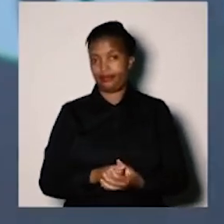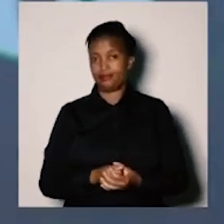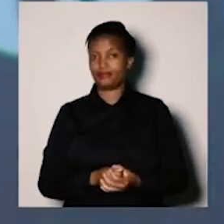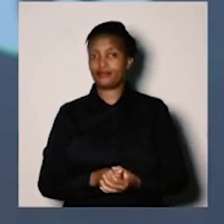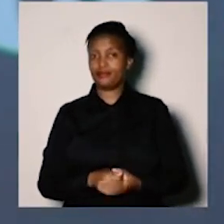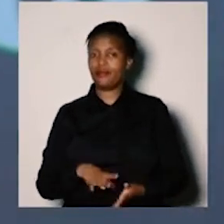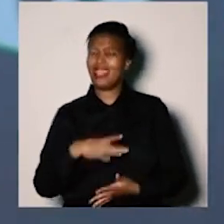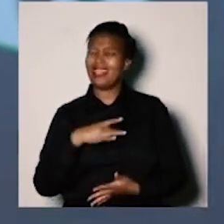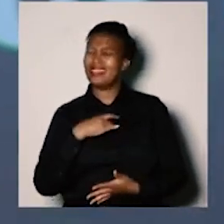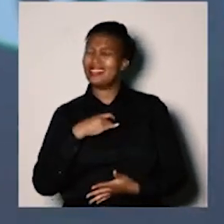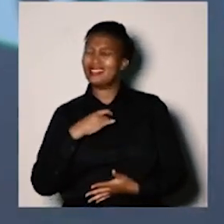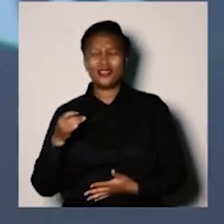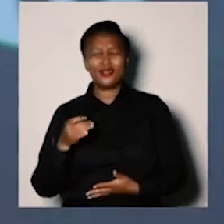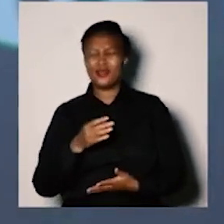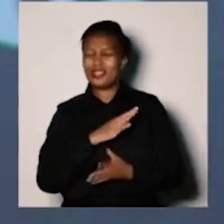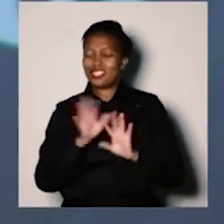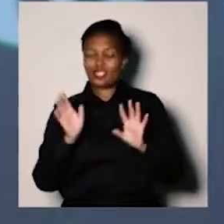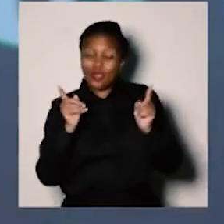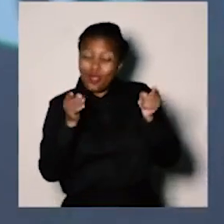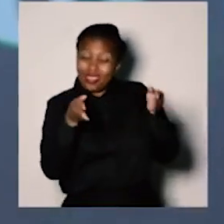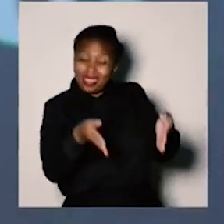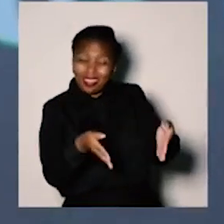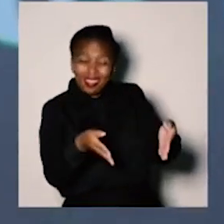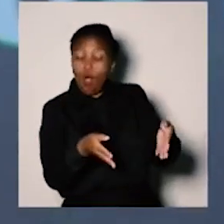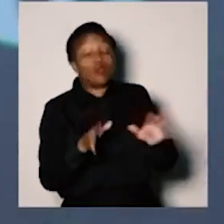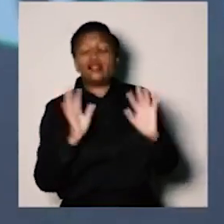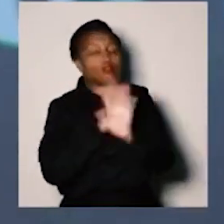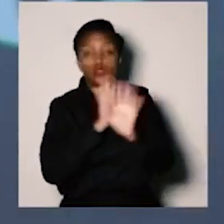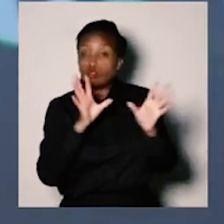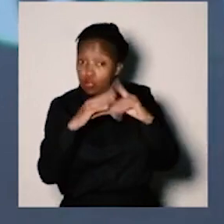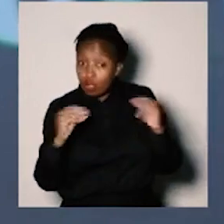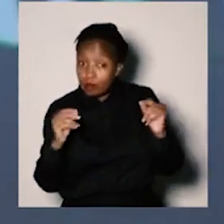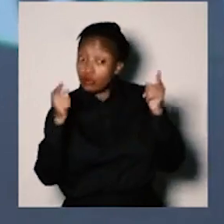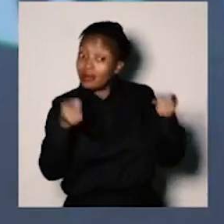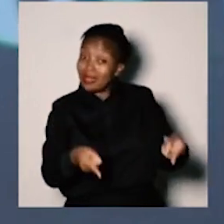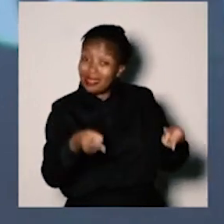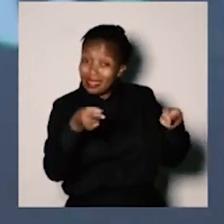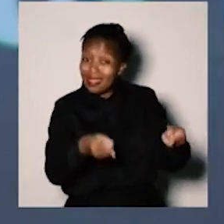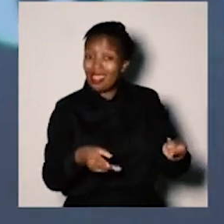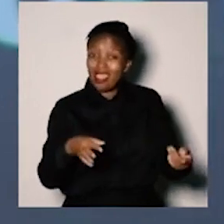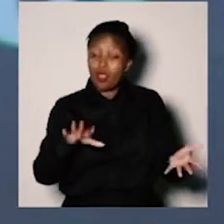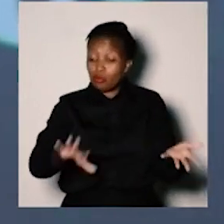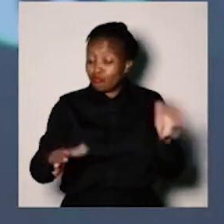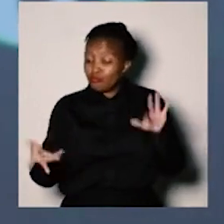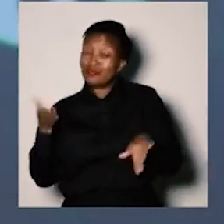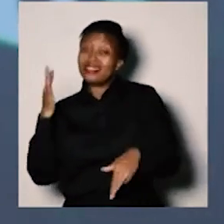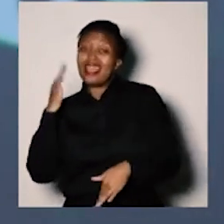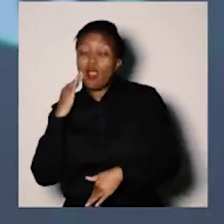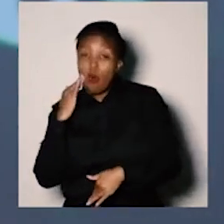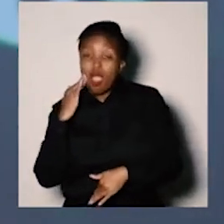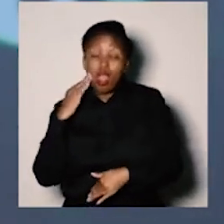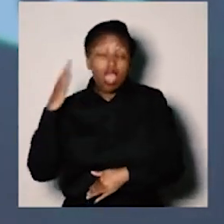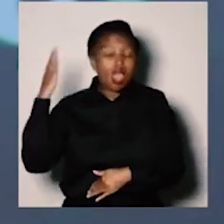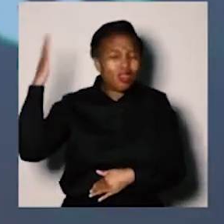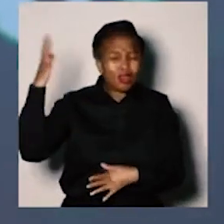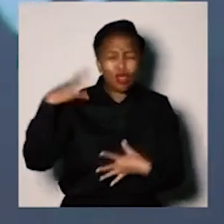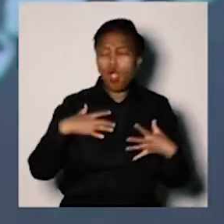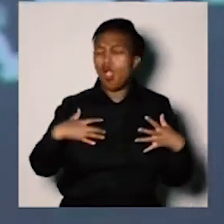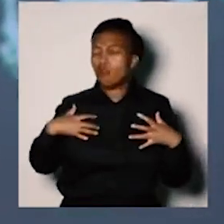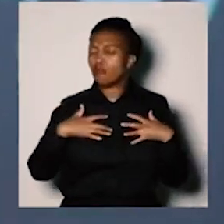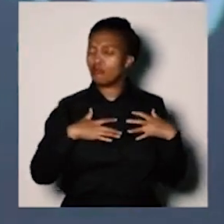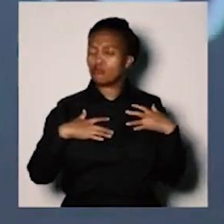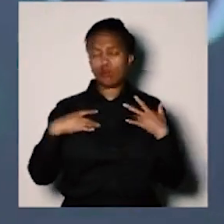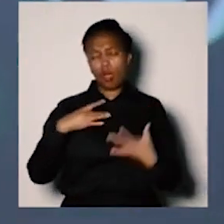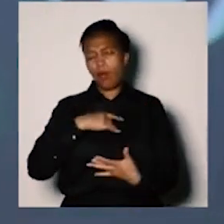The soul does not exist, does not cease to exist at the point of death. And God is concerned about your